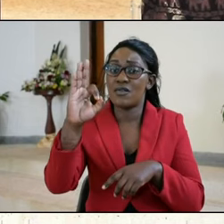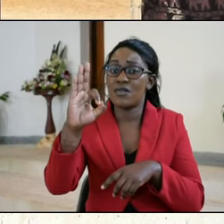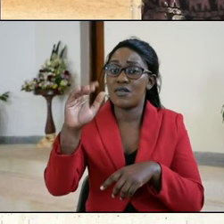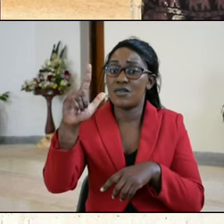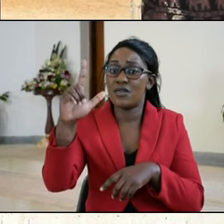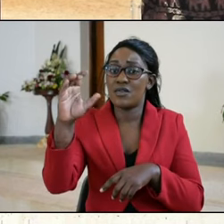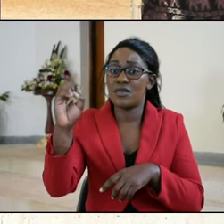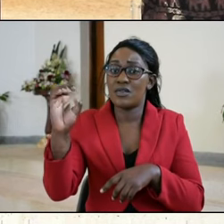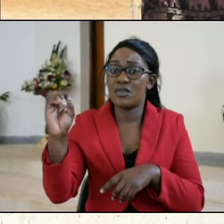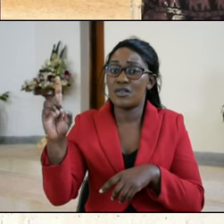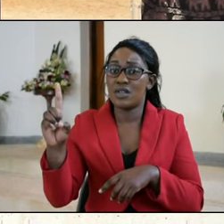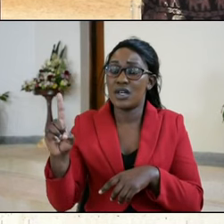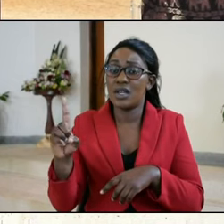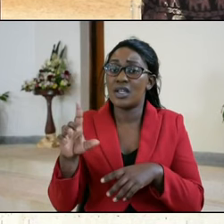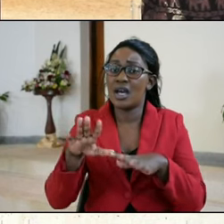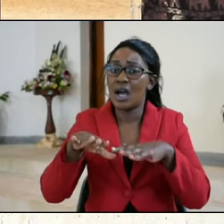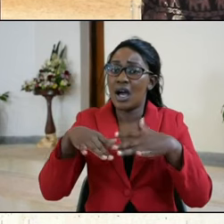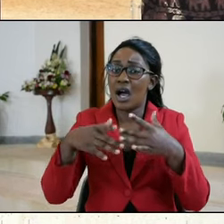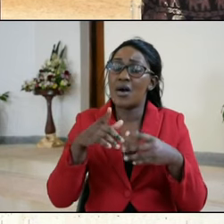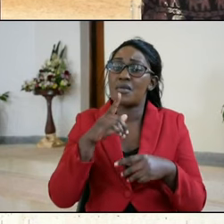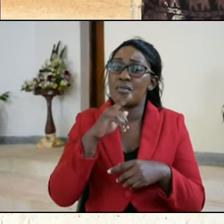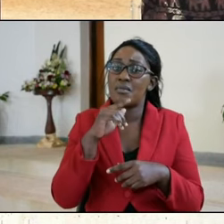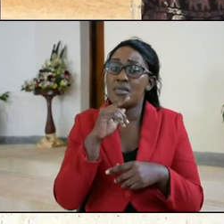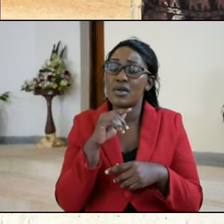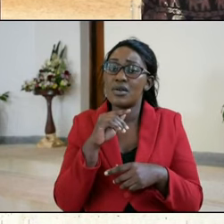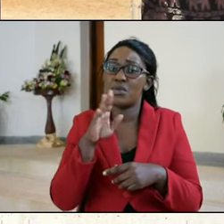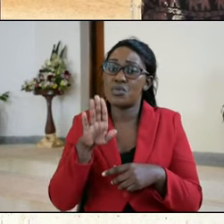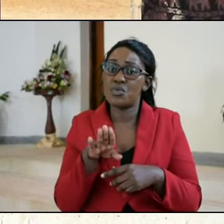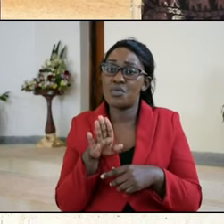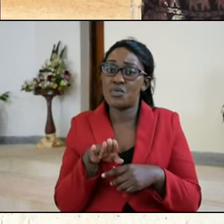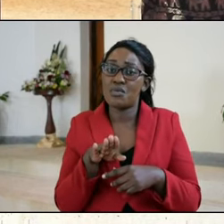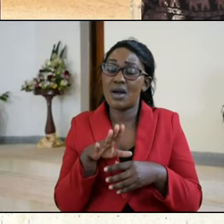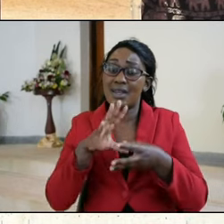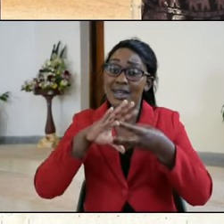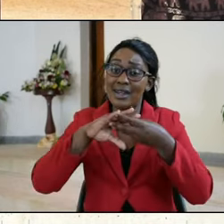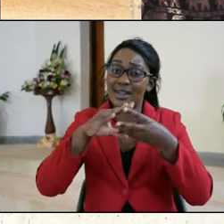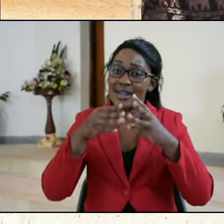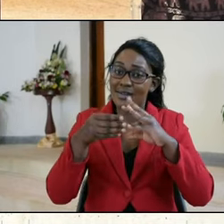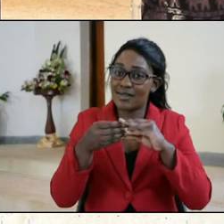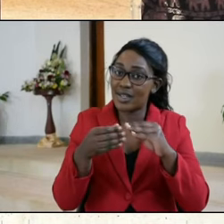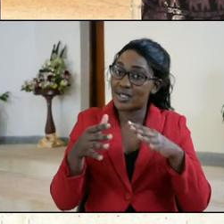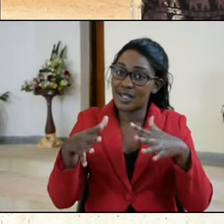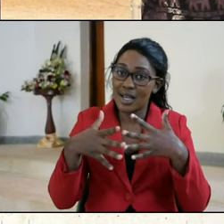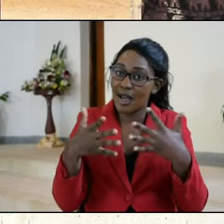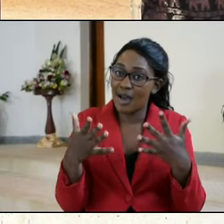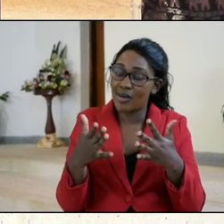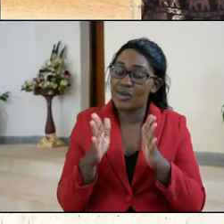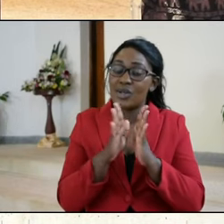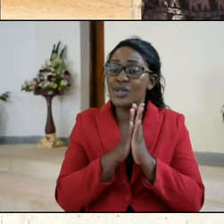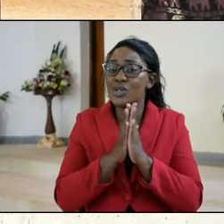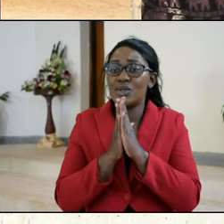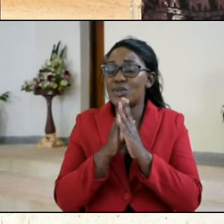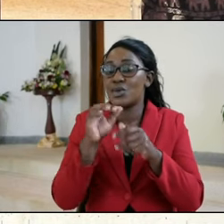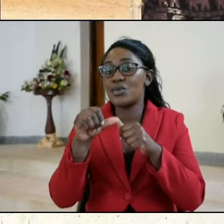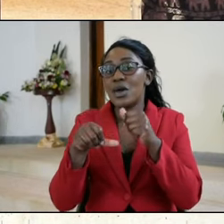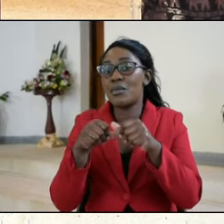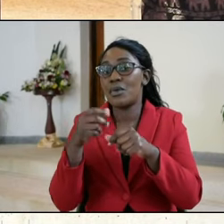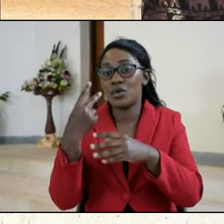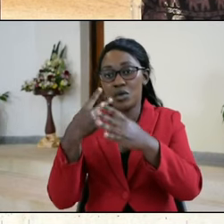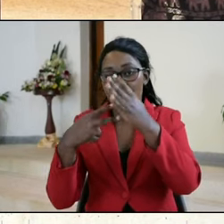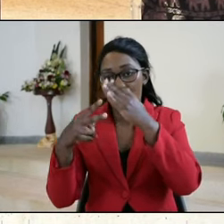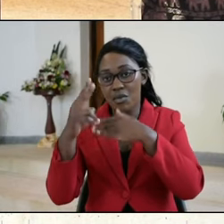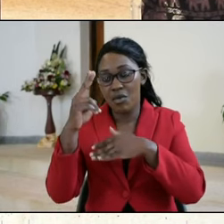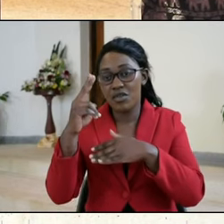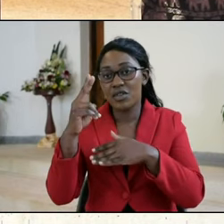of original men and women, or man and woman, Adam and Eve, stories about the prophet Daniel,